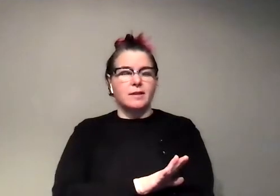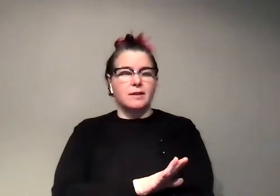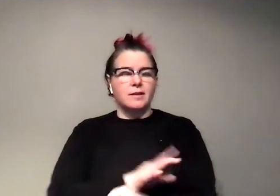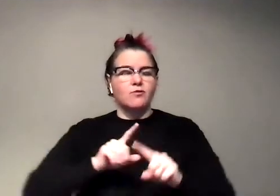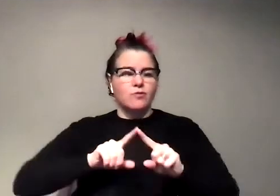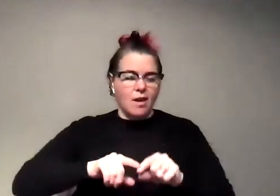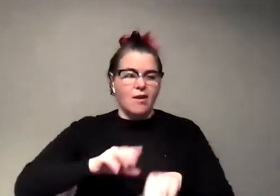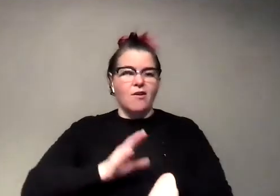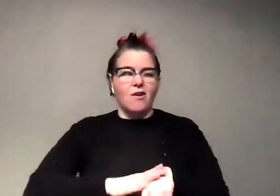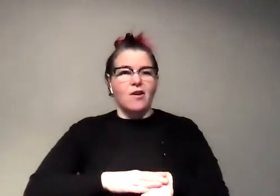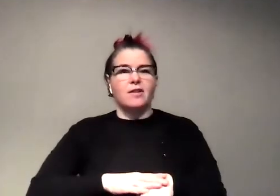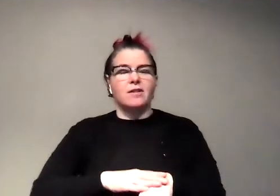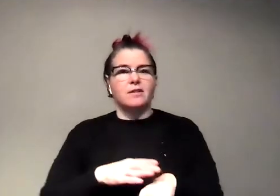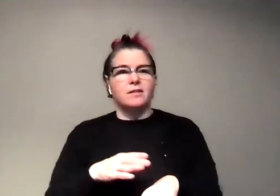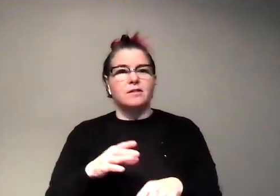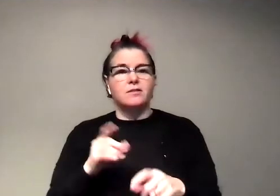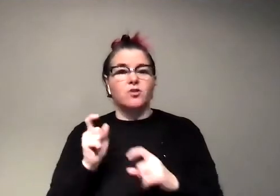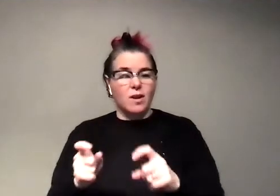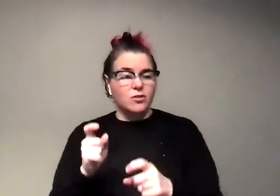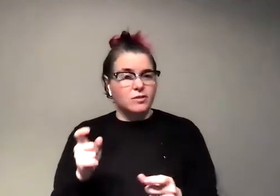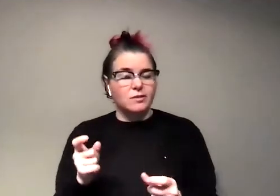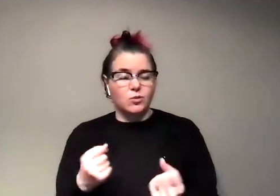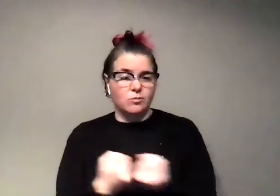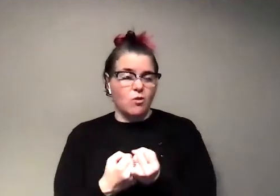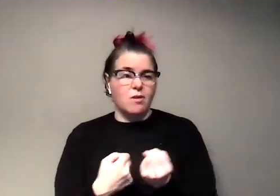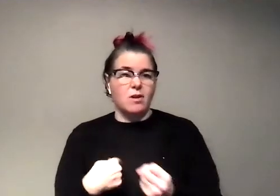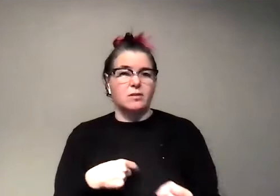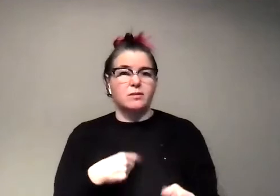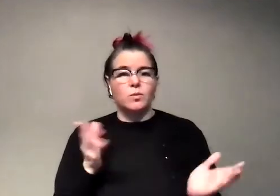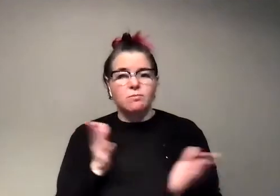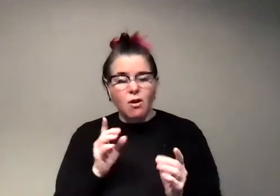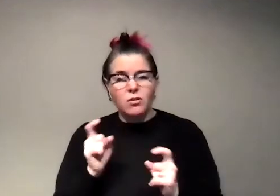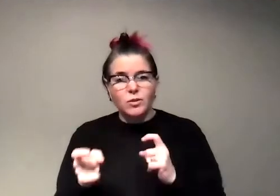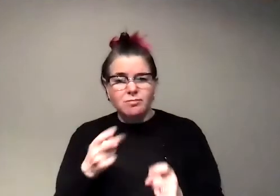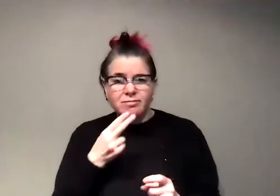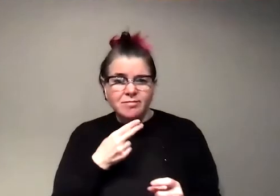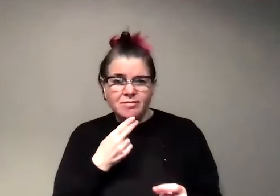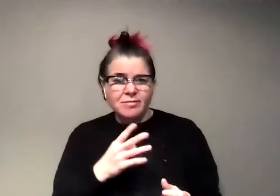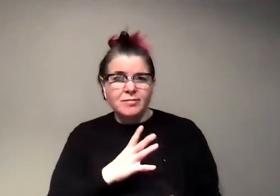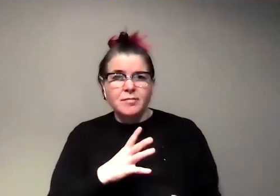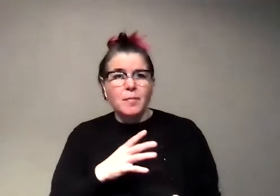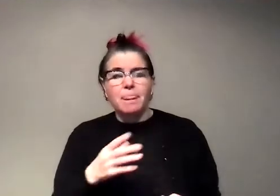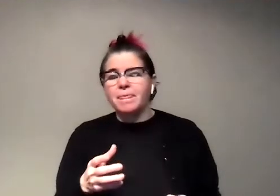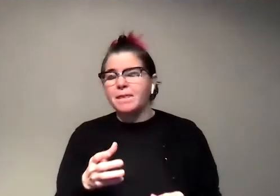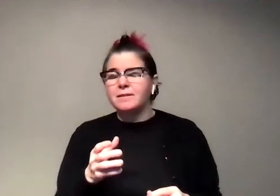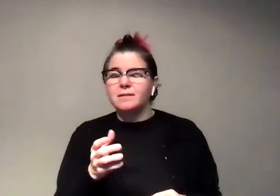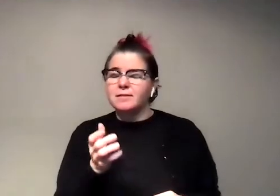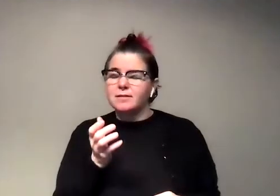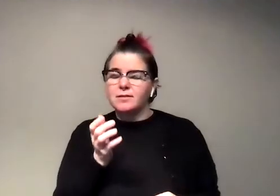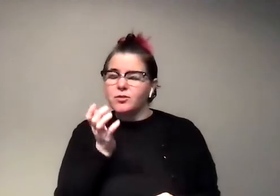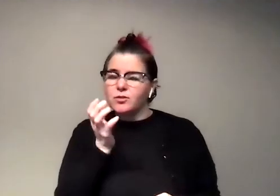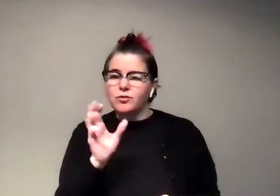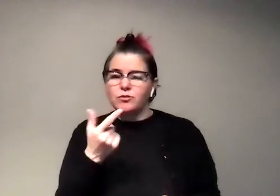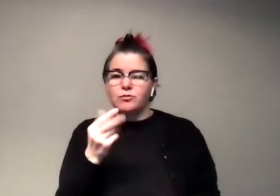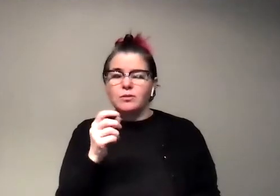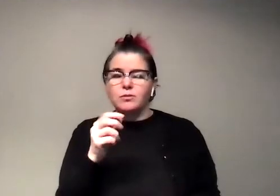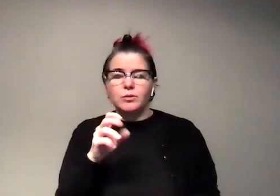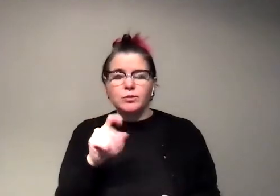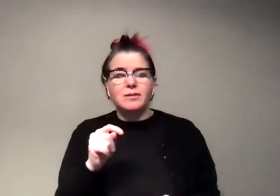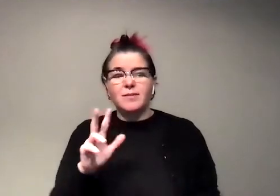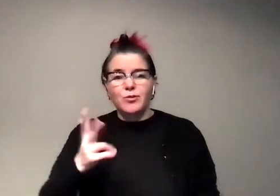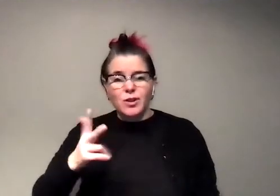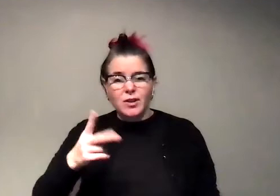on donors to support us. So like small donations. This is a grassroots group. So if you can support us at even like $3 a month,